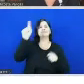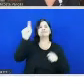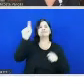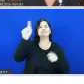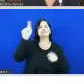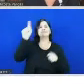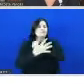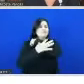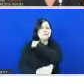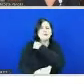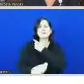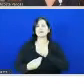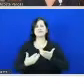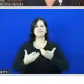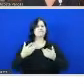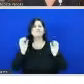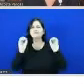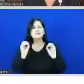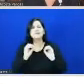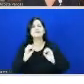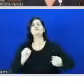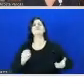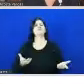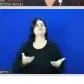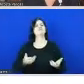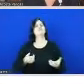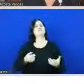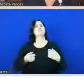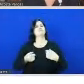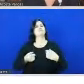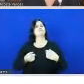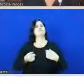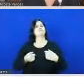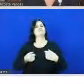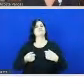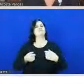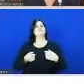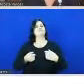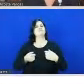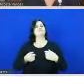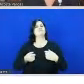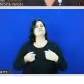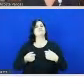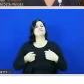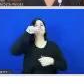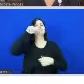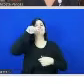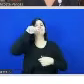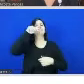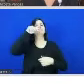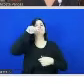with international standards or constitutional guarantees. Now, I painted quite